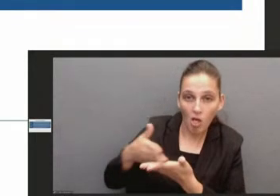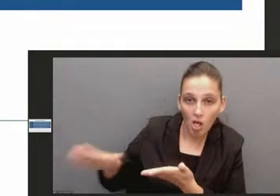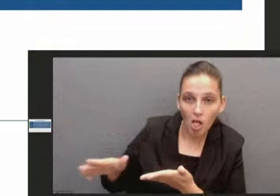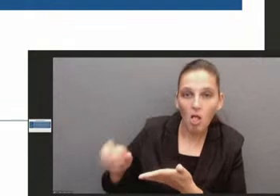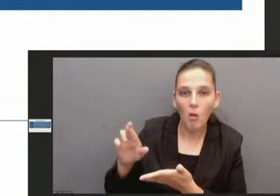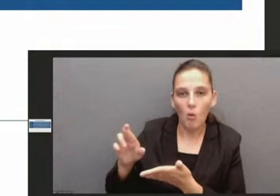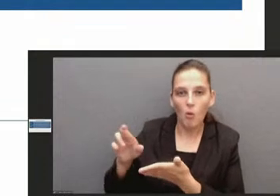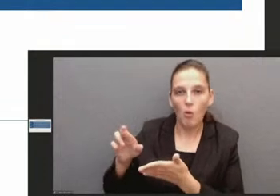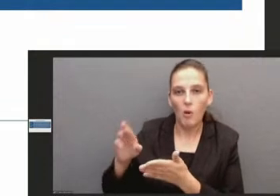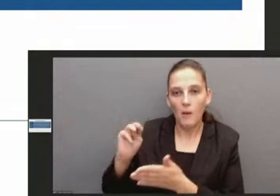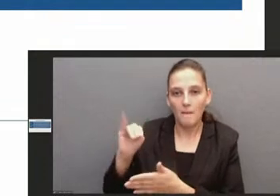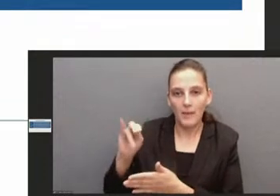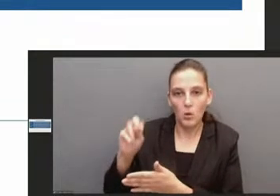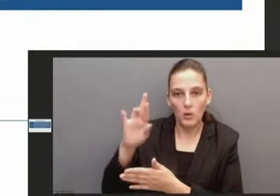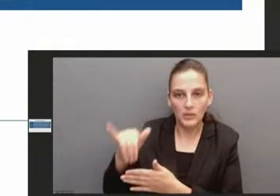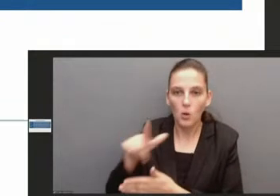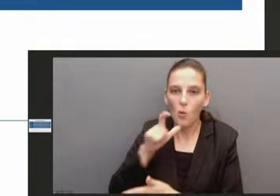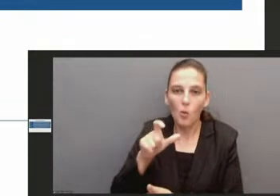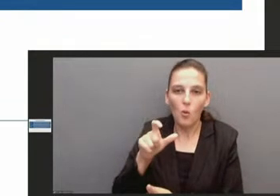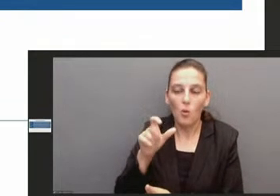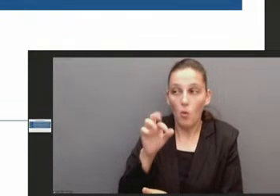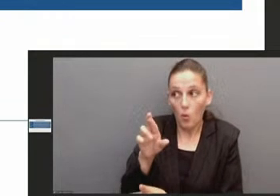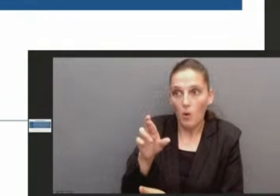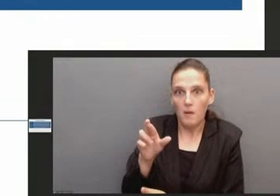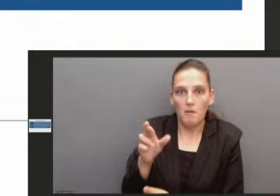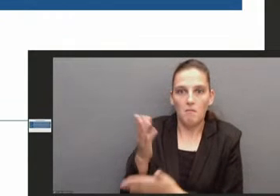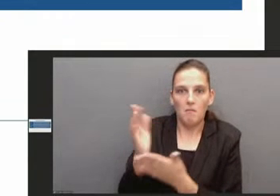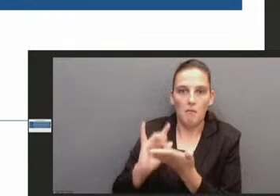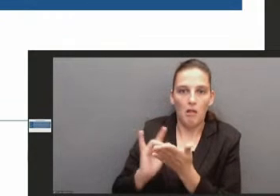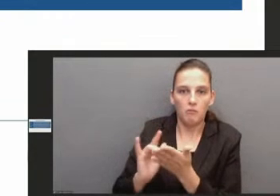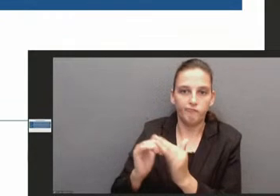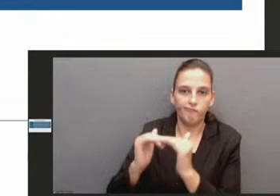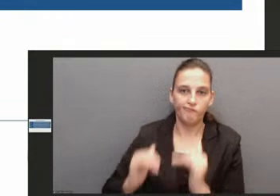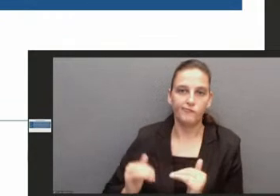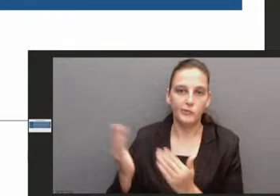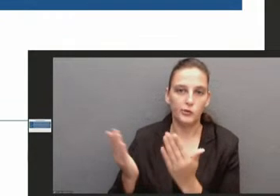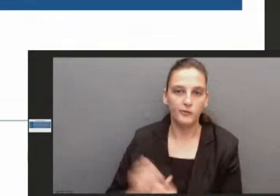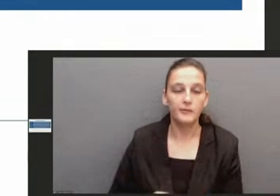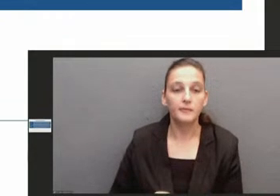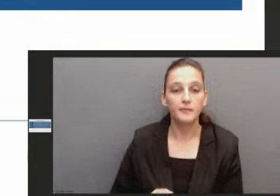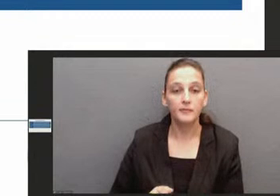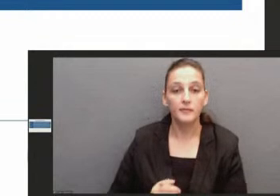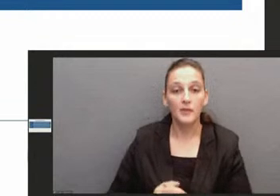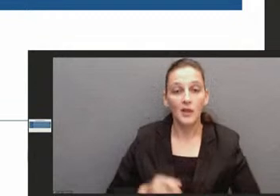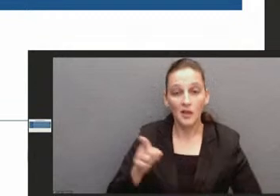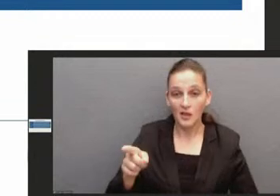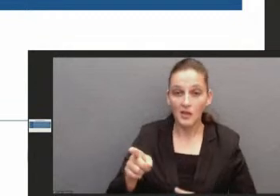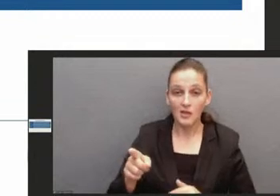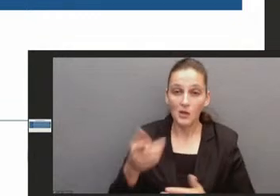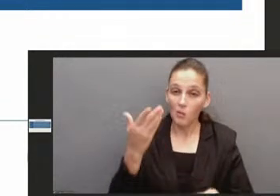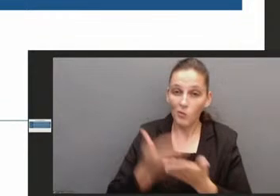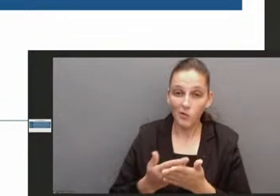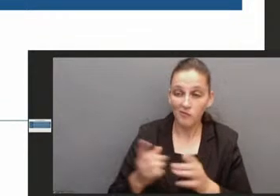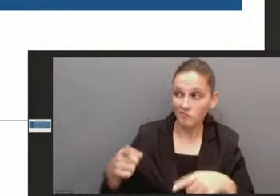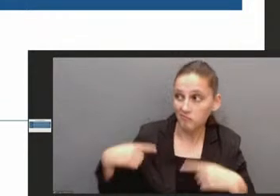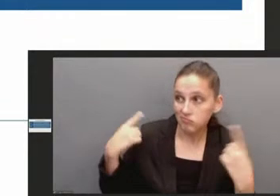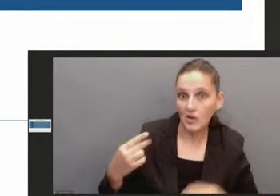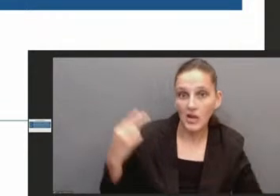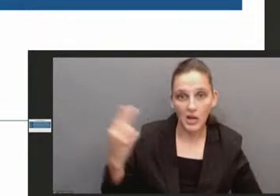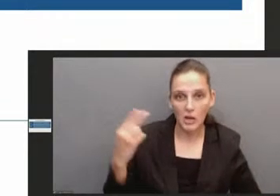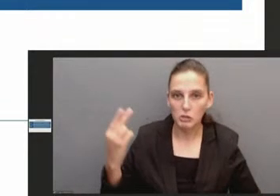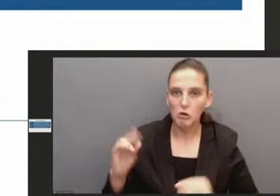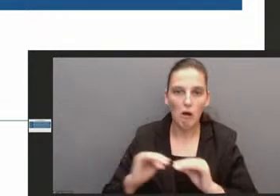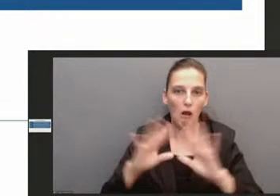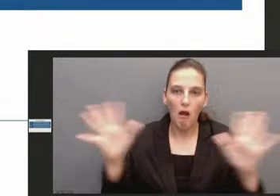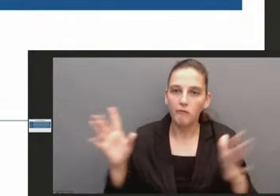underserved. And it's as a result of both historical and continuing structural discrimination and racism. And one thing we